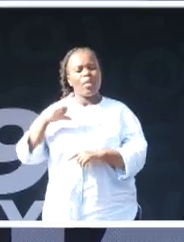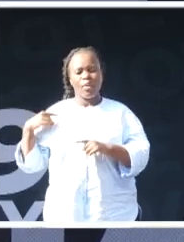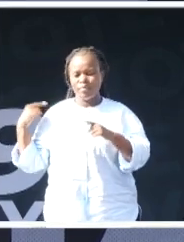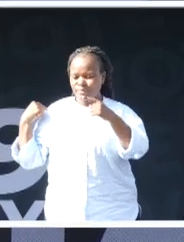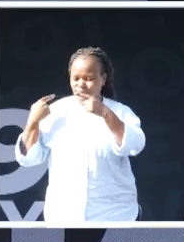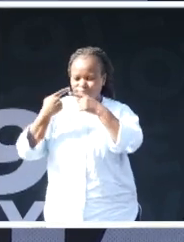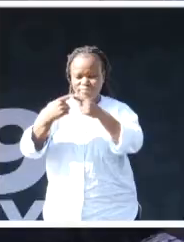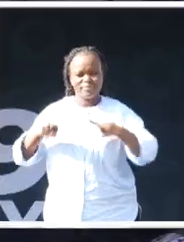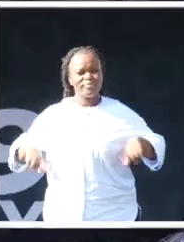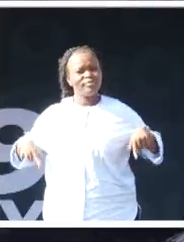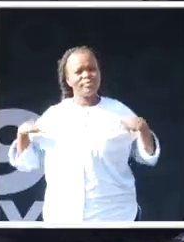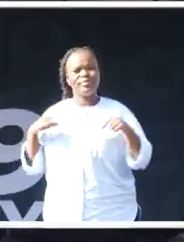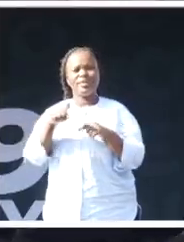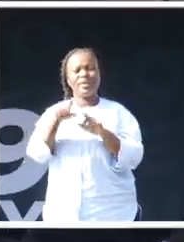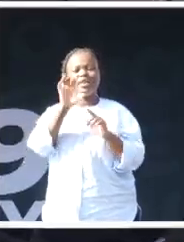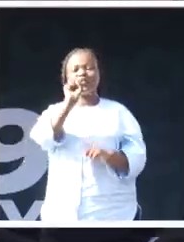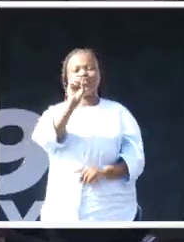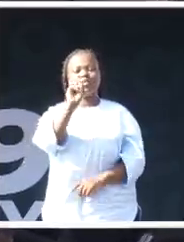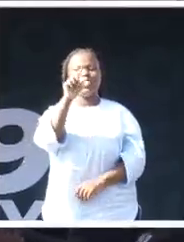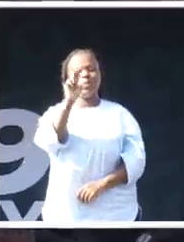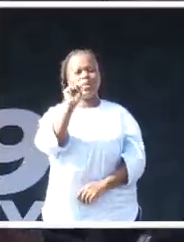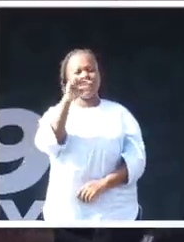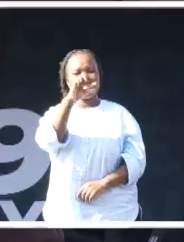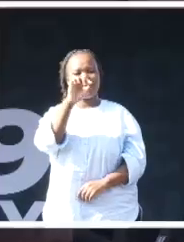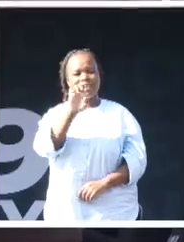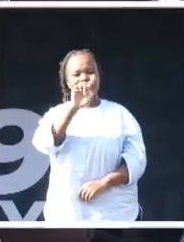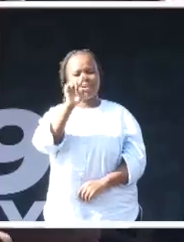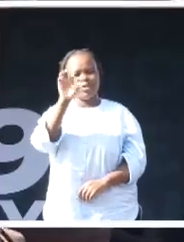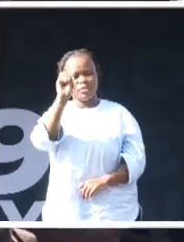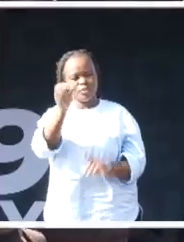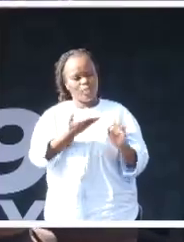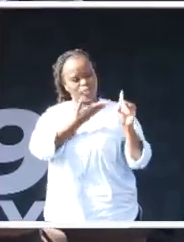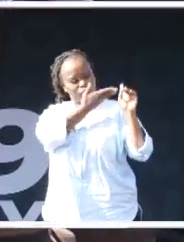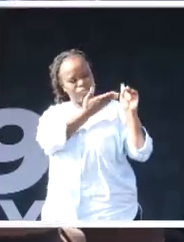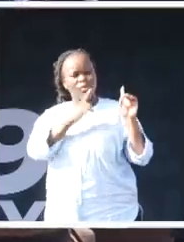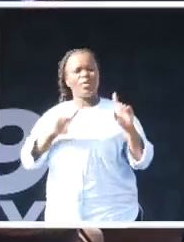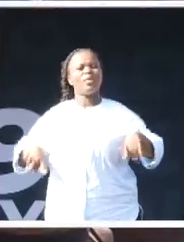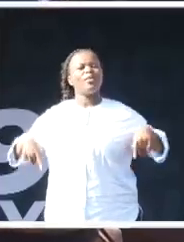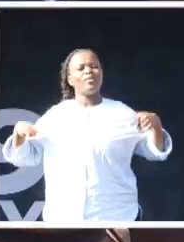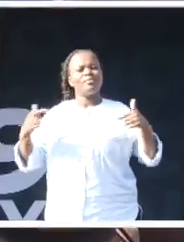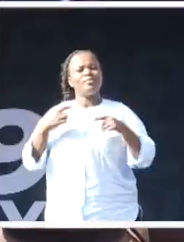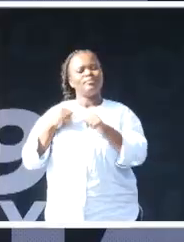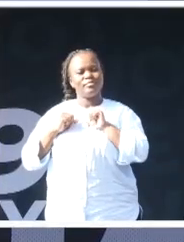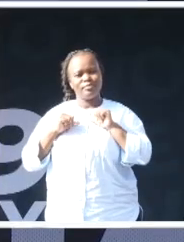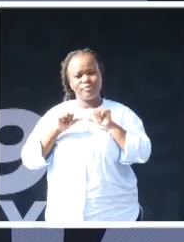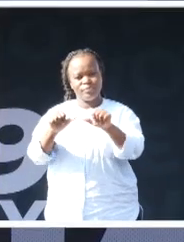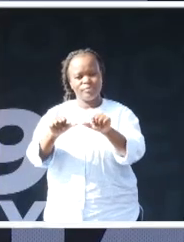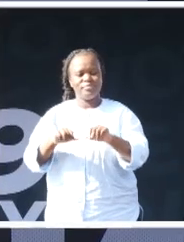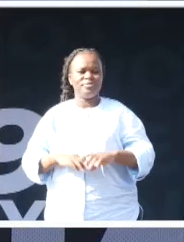long live. Long live Songezo Zivi, long live.